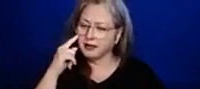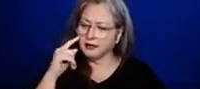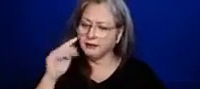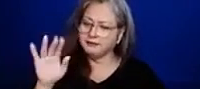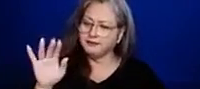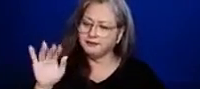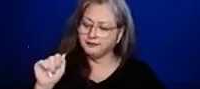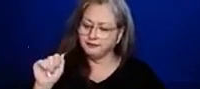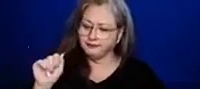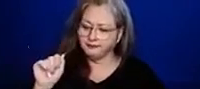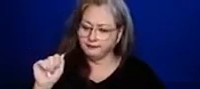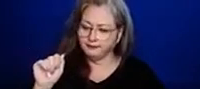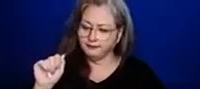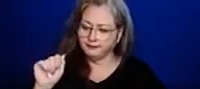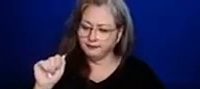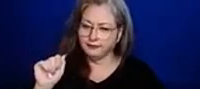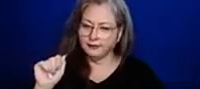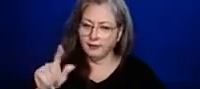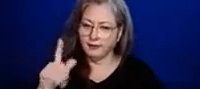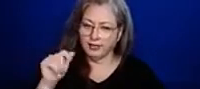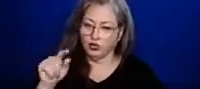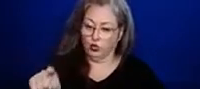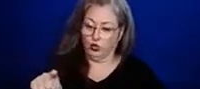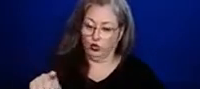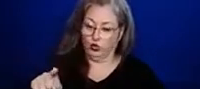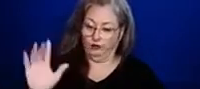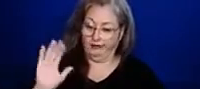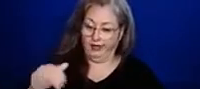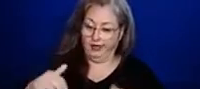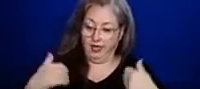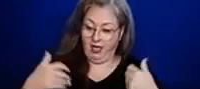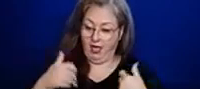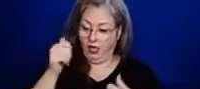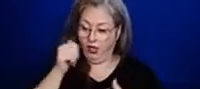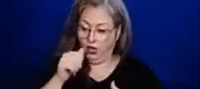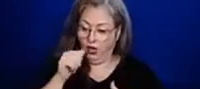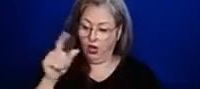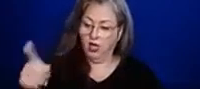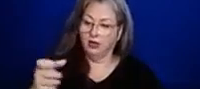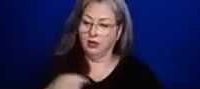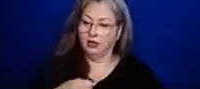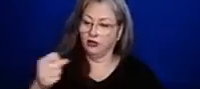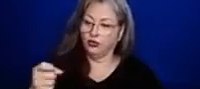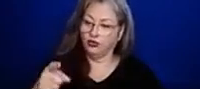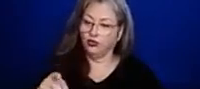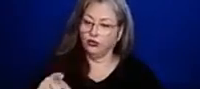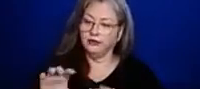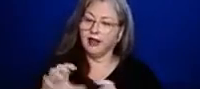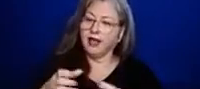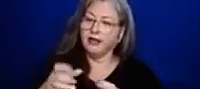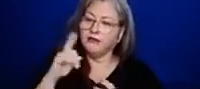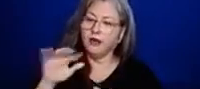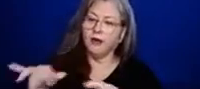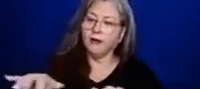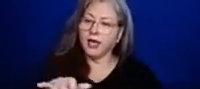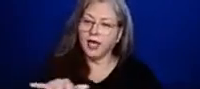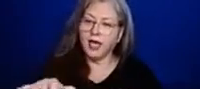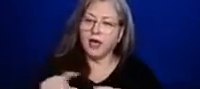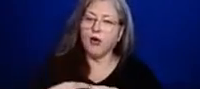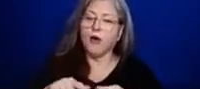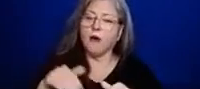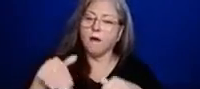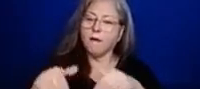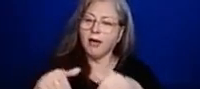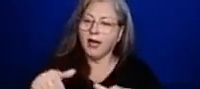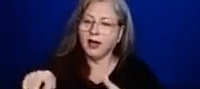was the fact that you, when you were a young girl and they took you to piano lessons or